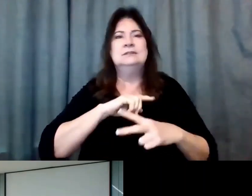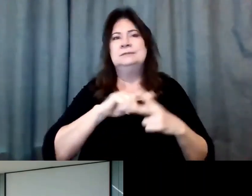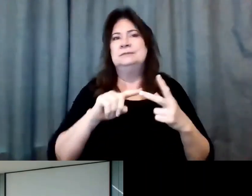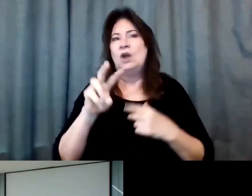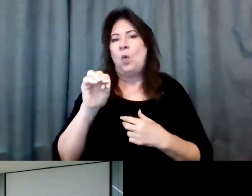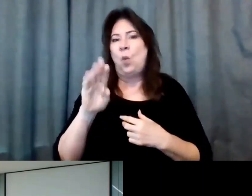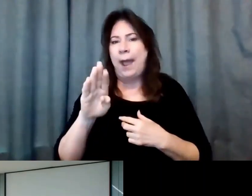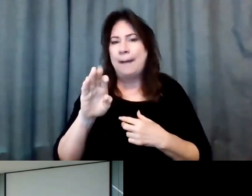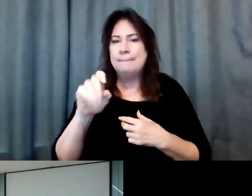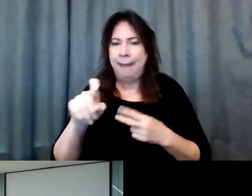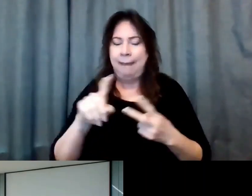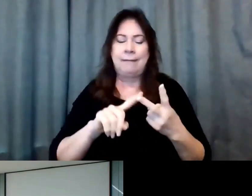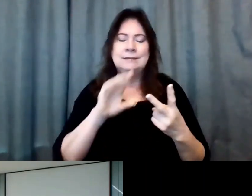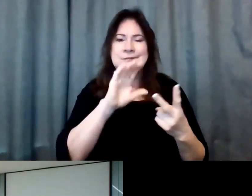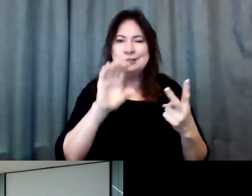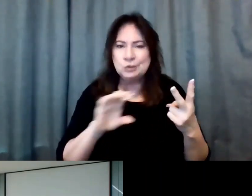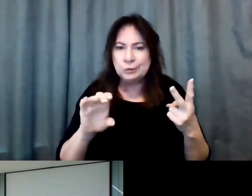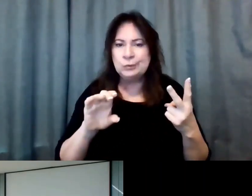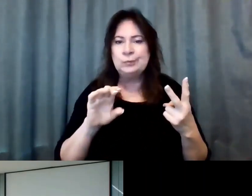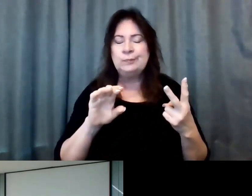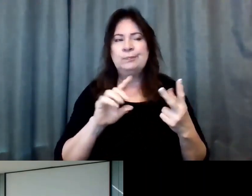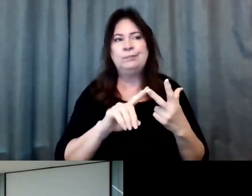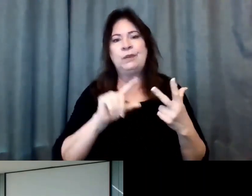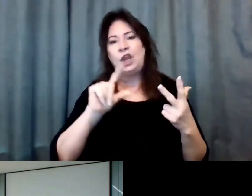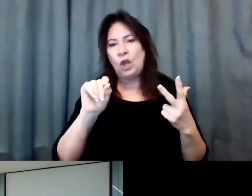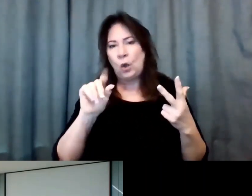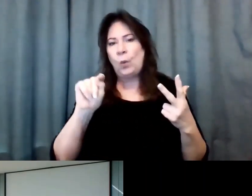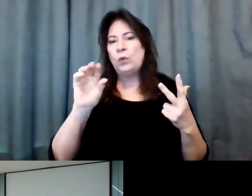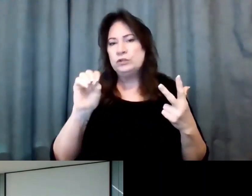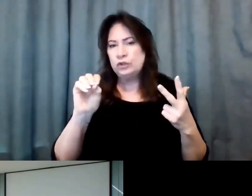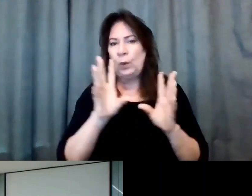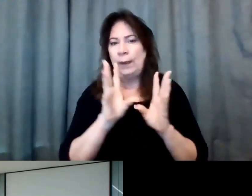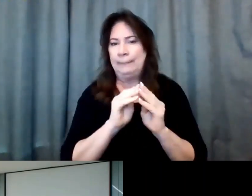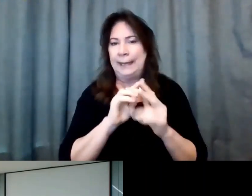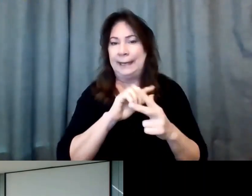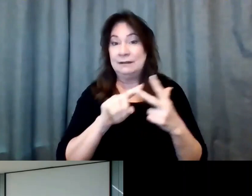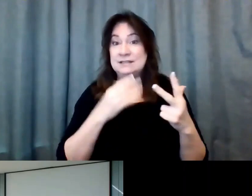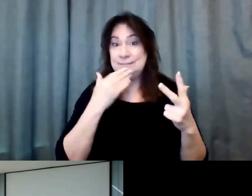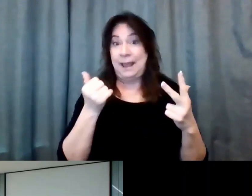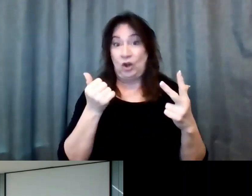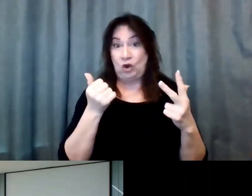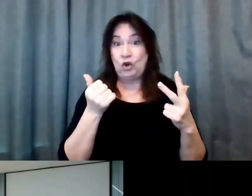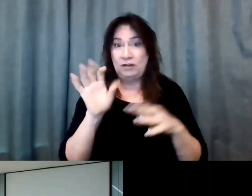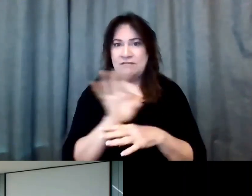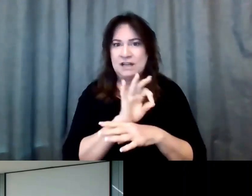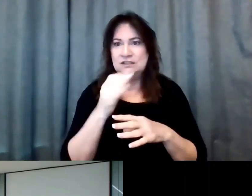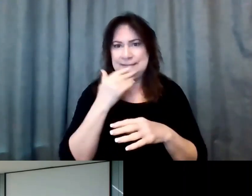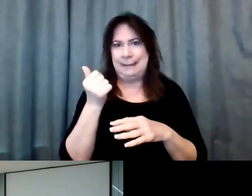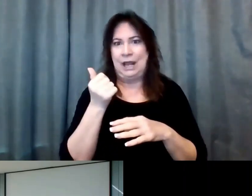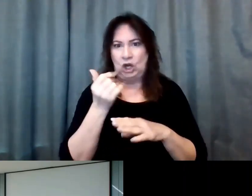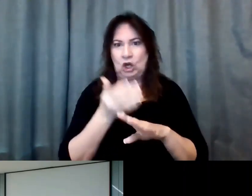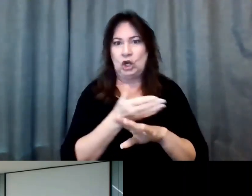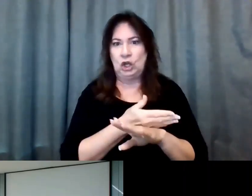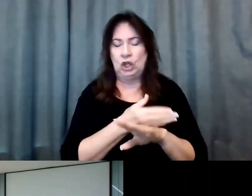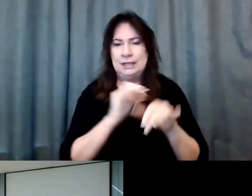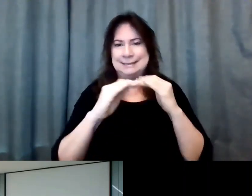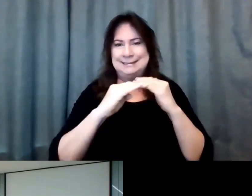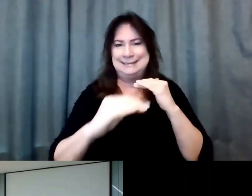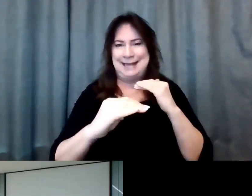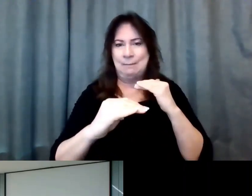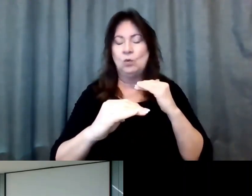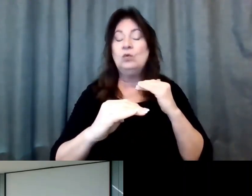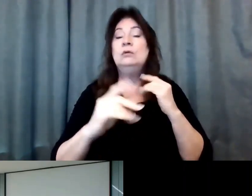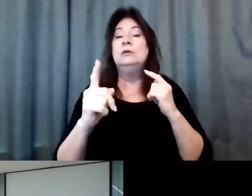WebEx or Zoom or GoToMeeting. It is better in its functionality. It is more stable. When you come